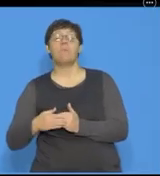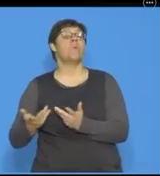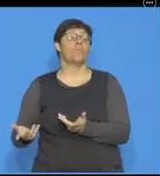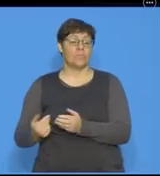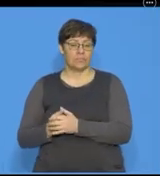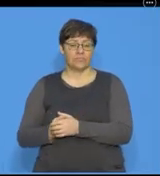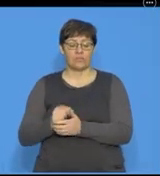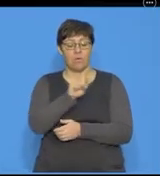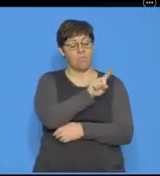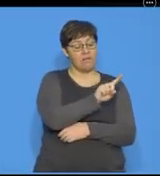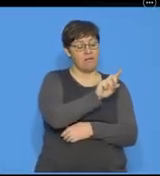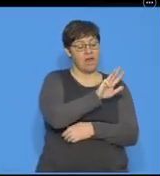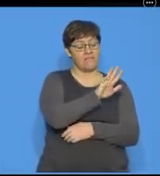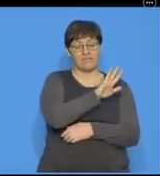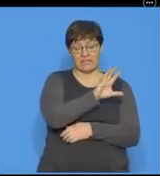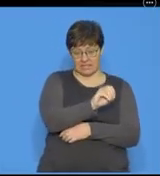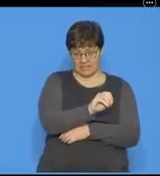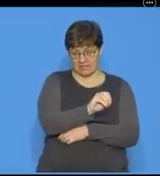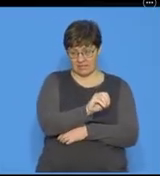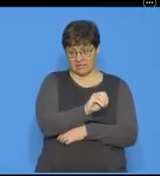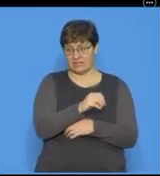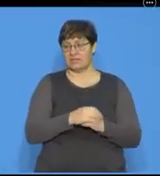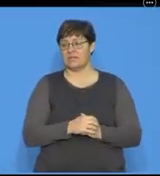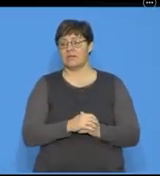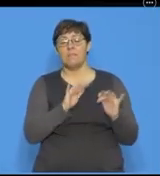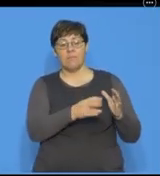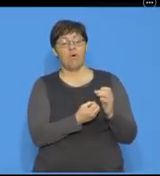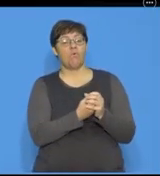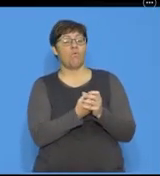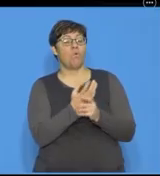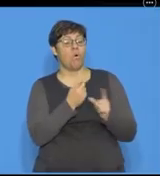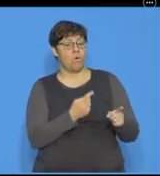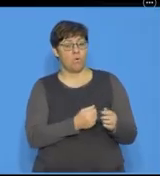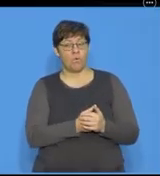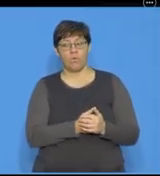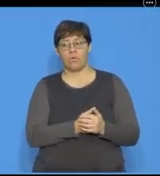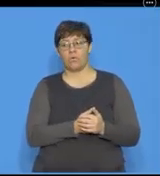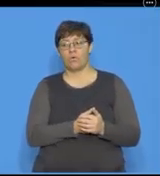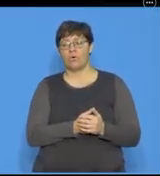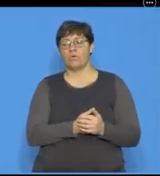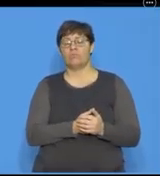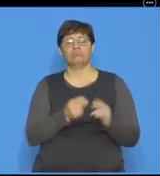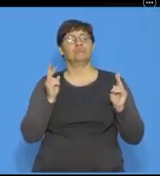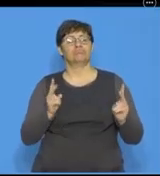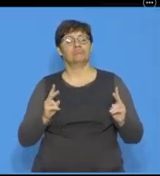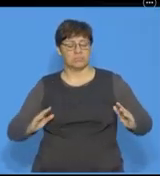in 1950, our population growth rate showed the